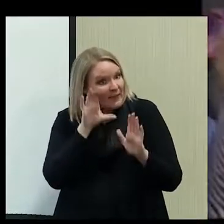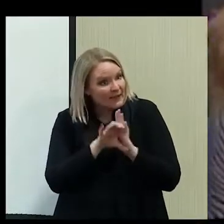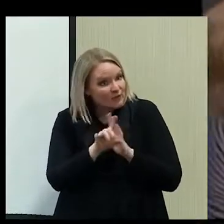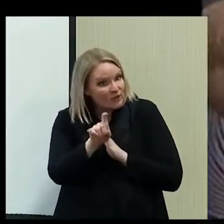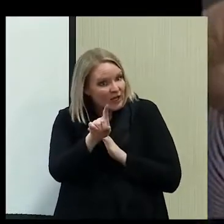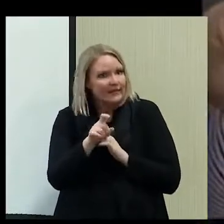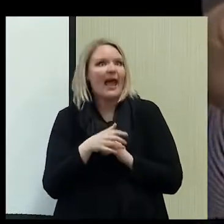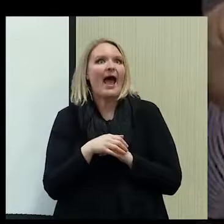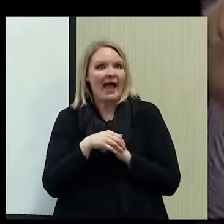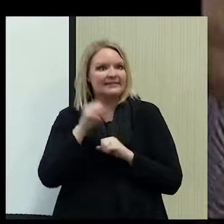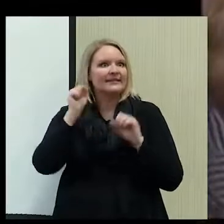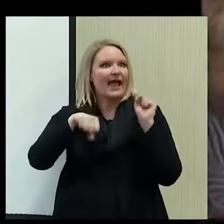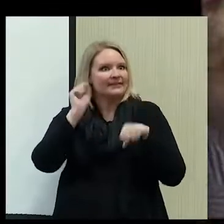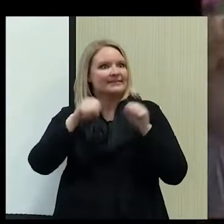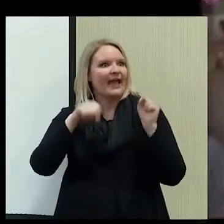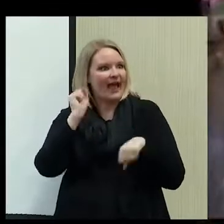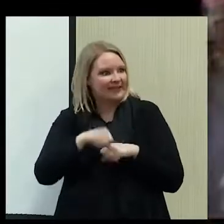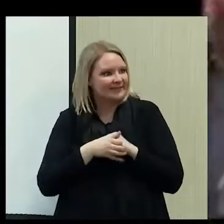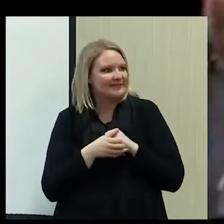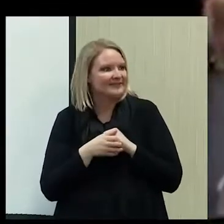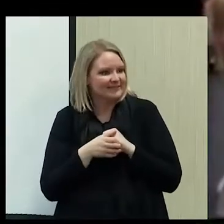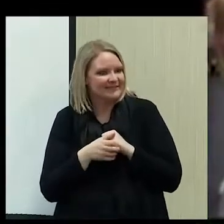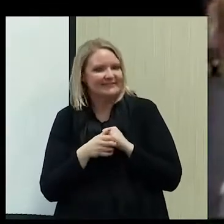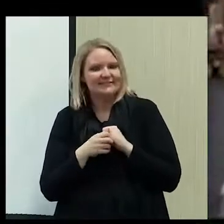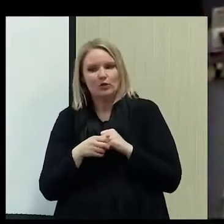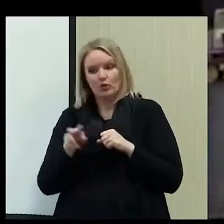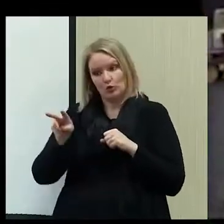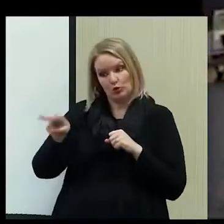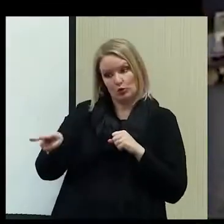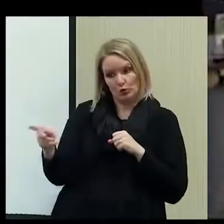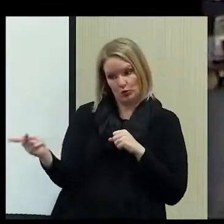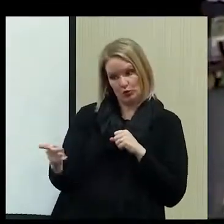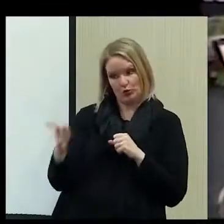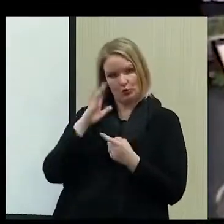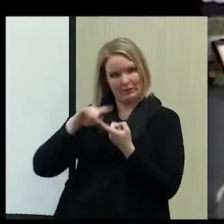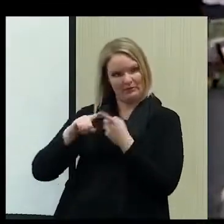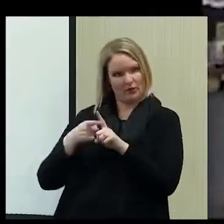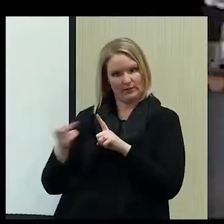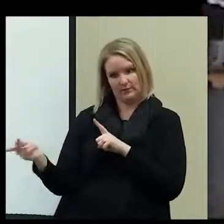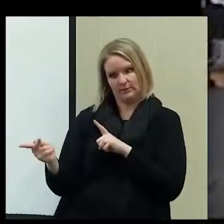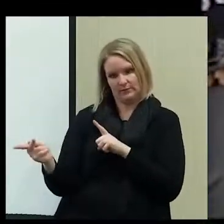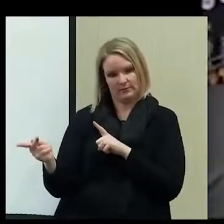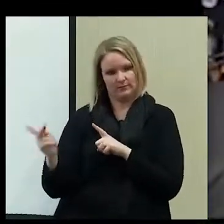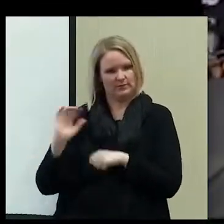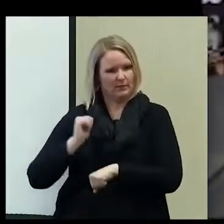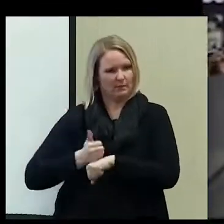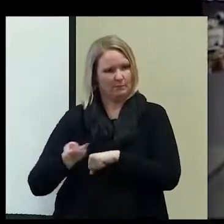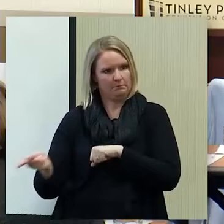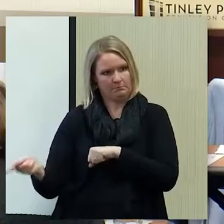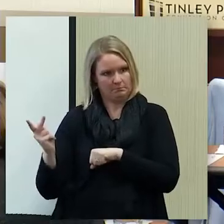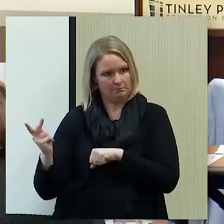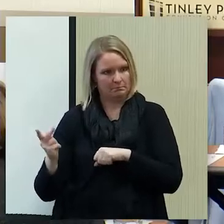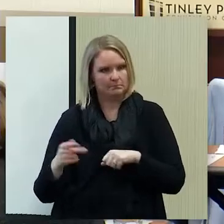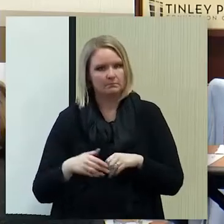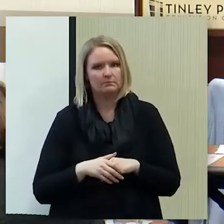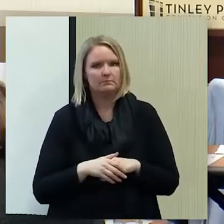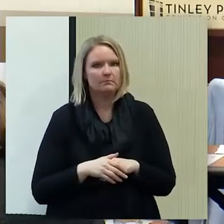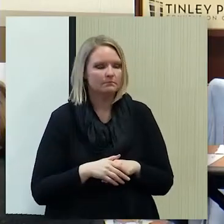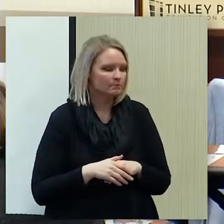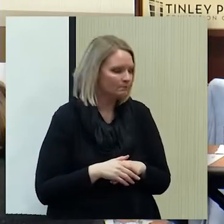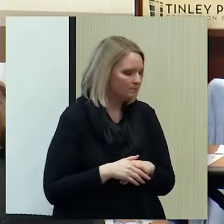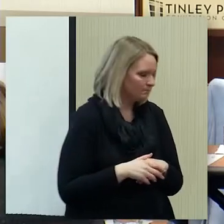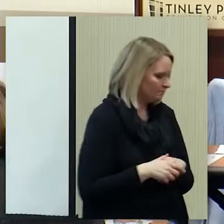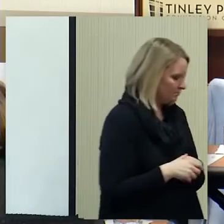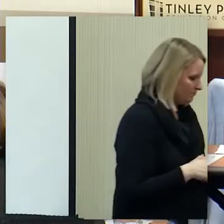today? Yeah. I know. You and Lena are going to be friends and paint. So she did something,